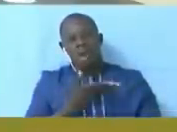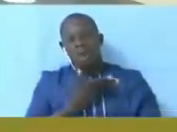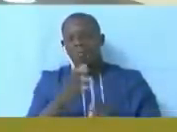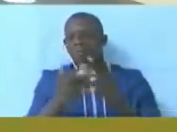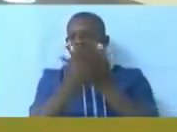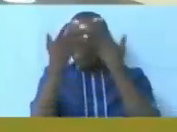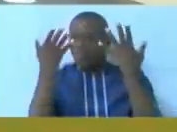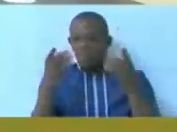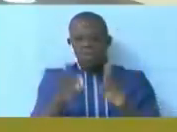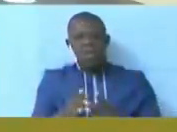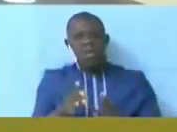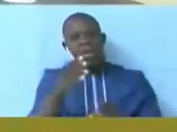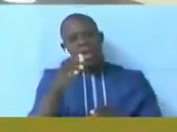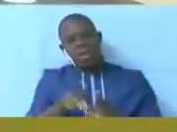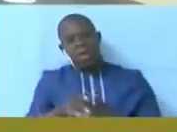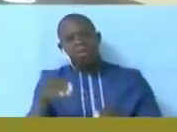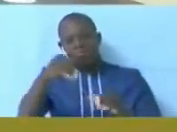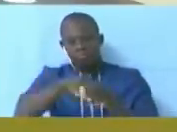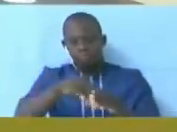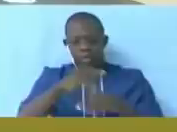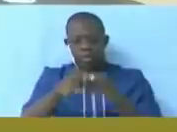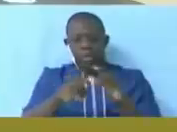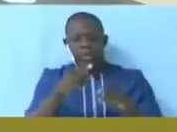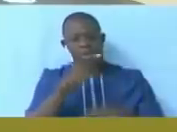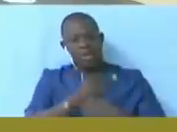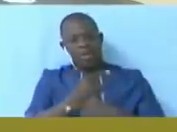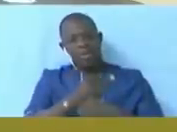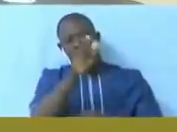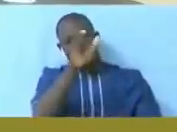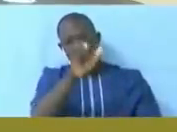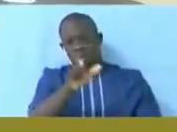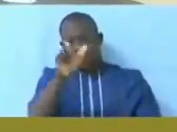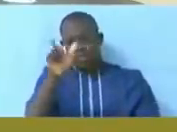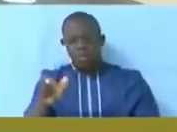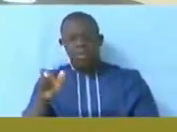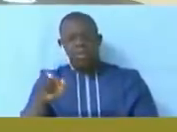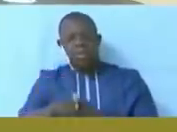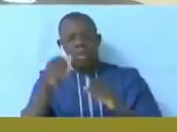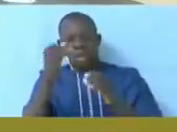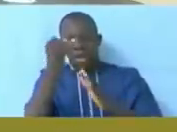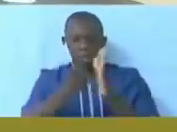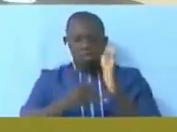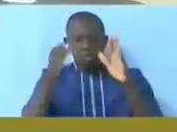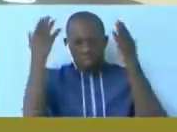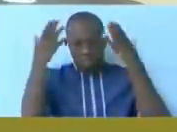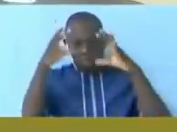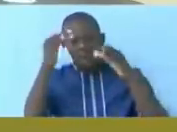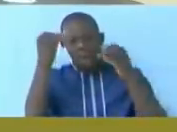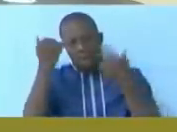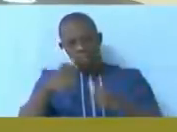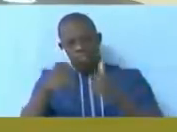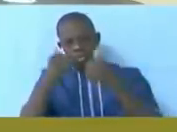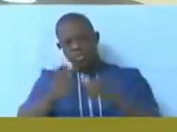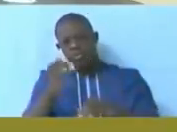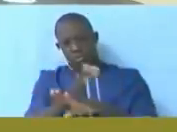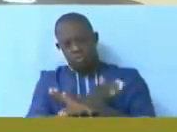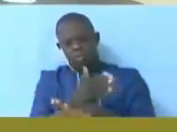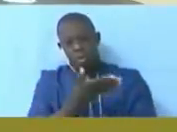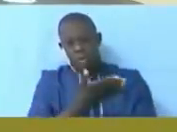matters. Eh barumbarunga kumandim fo jan jannim be nyum mo la case fo la fo lo ku jamalel be jamal ko dabula jamalel be jamal ko